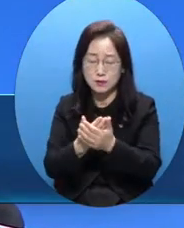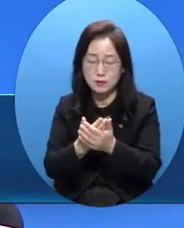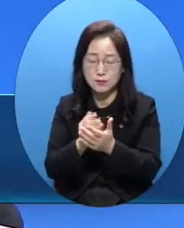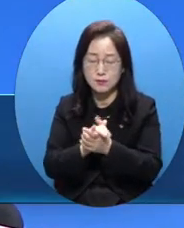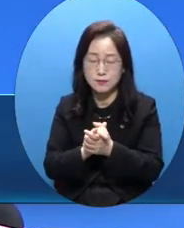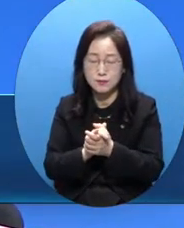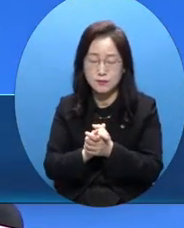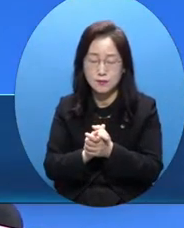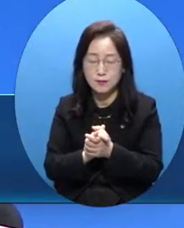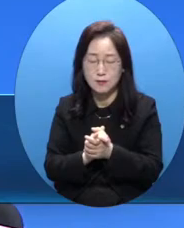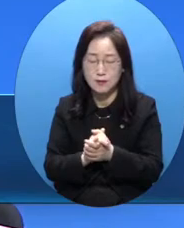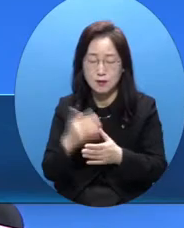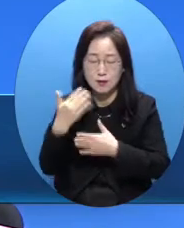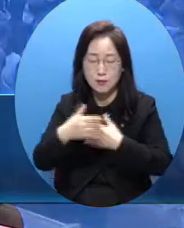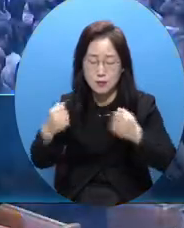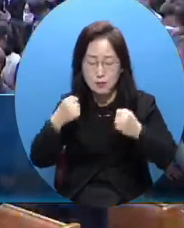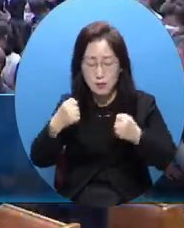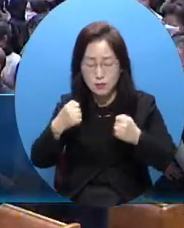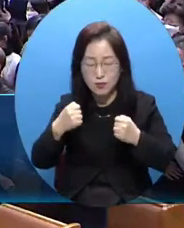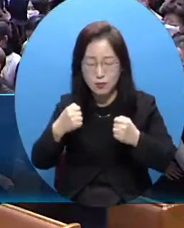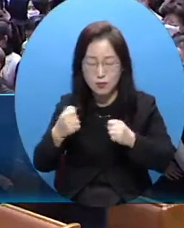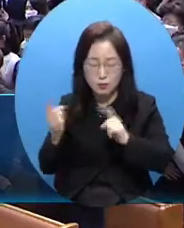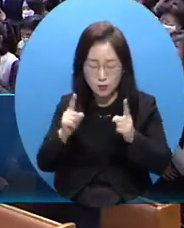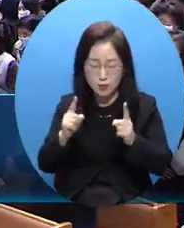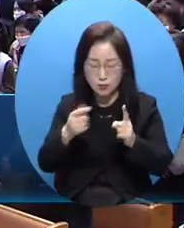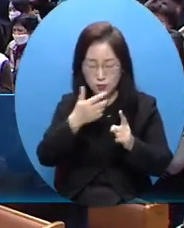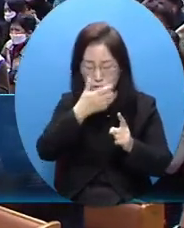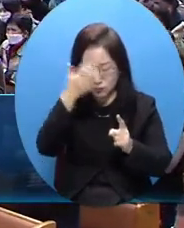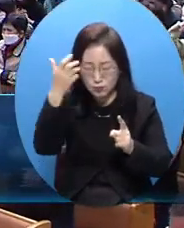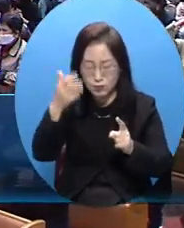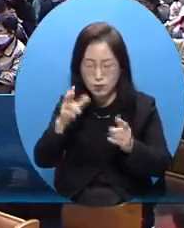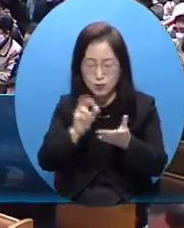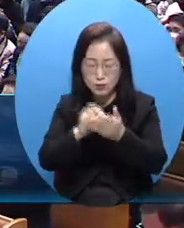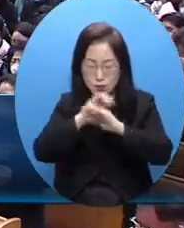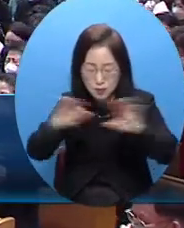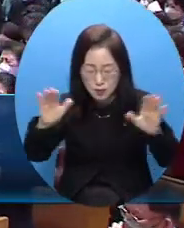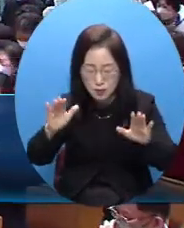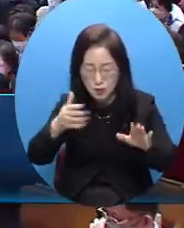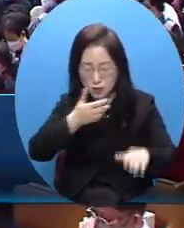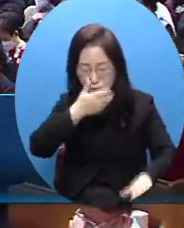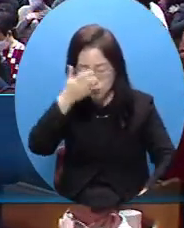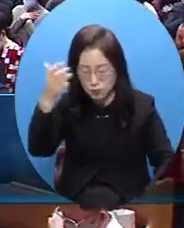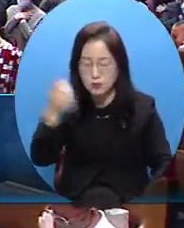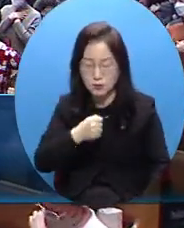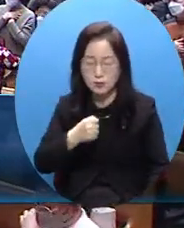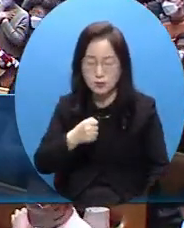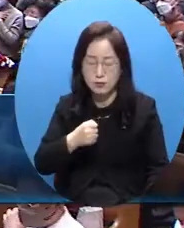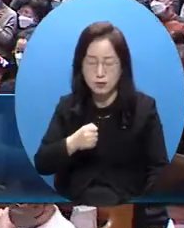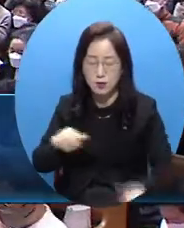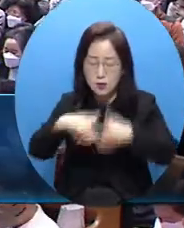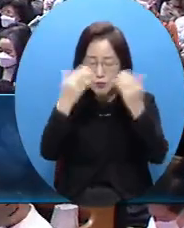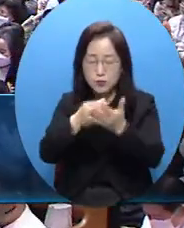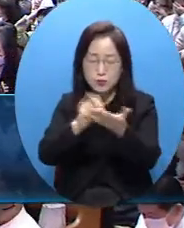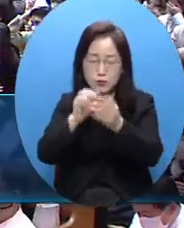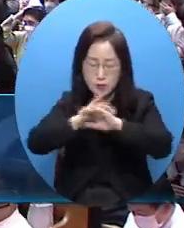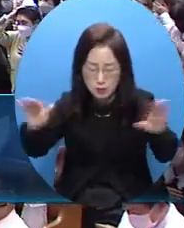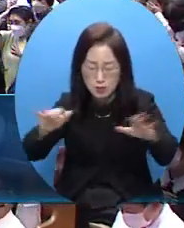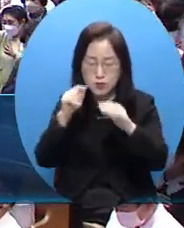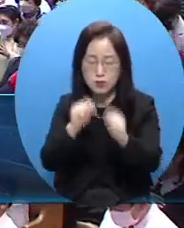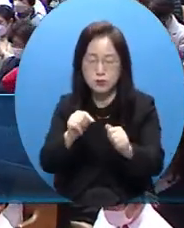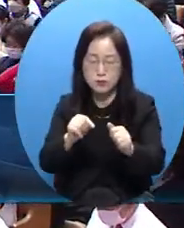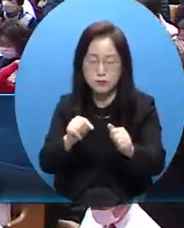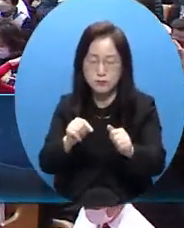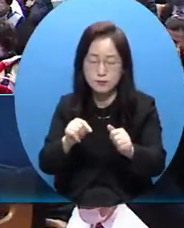dream today Lord we are dreaming for good health we are dreaming for the problem resolvement